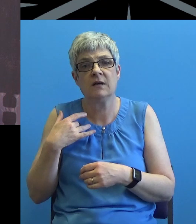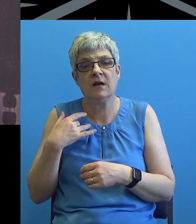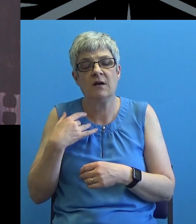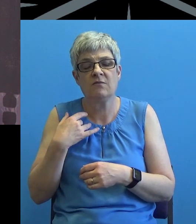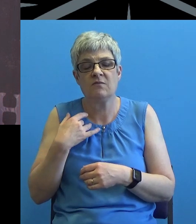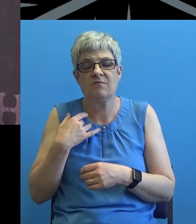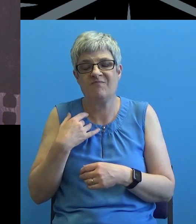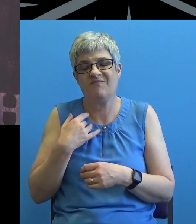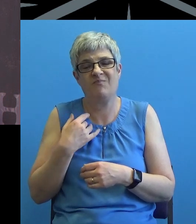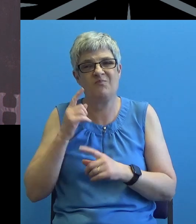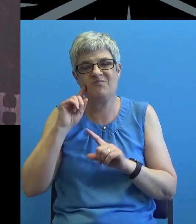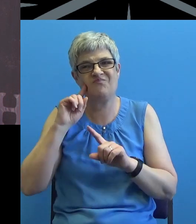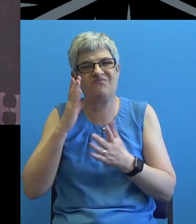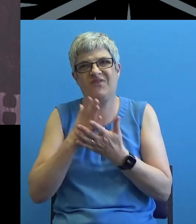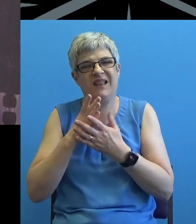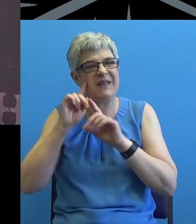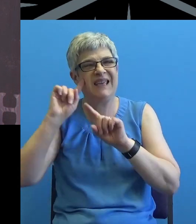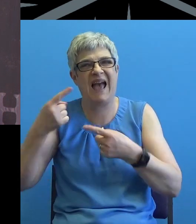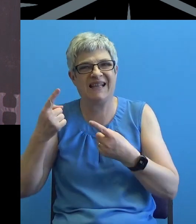Not that we can keep you out,